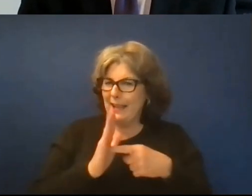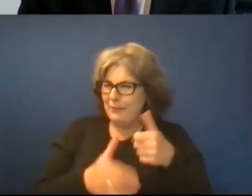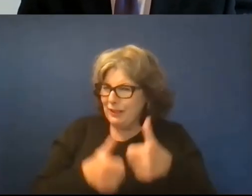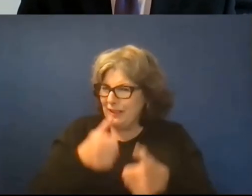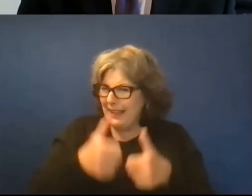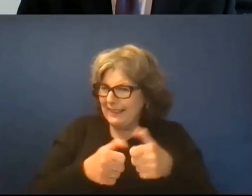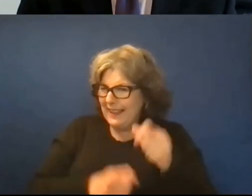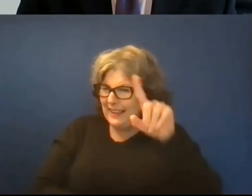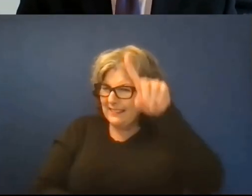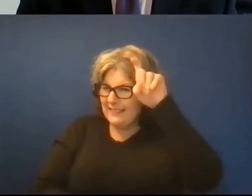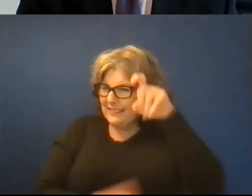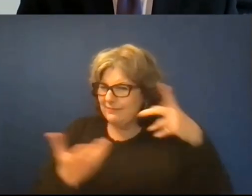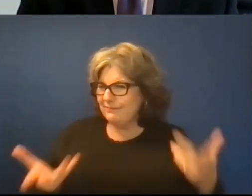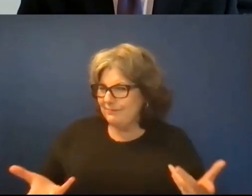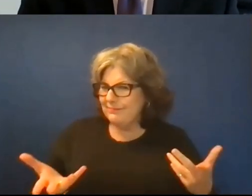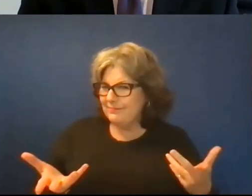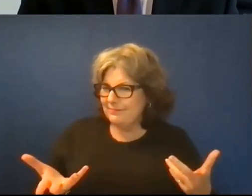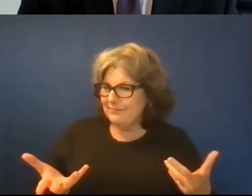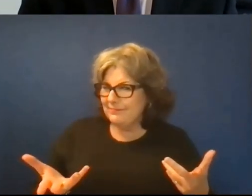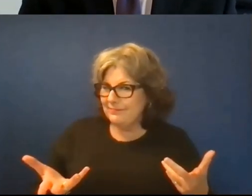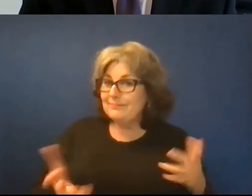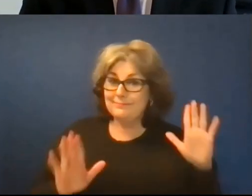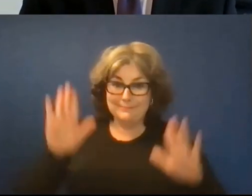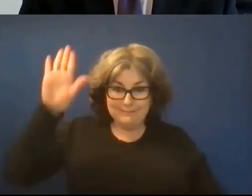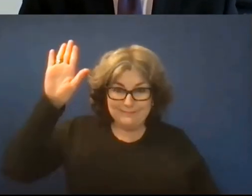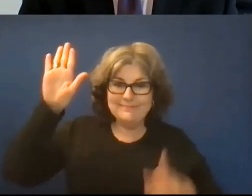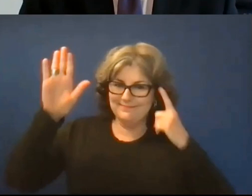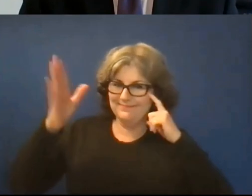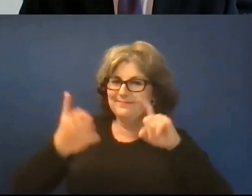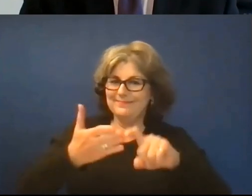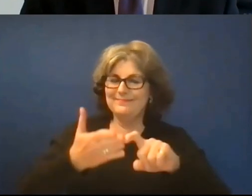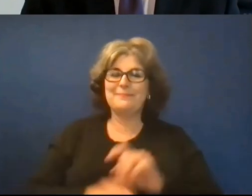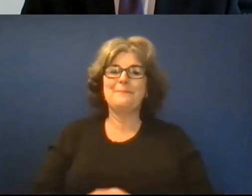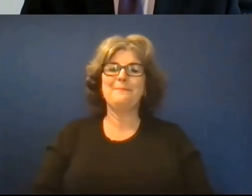messages? See some hands there?